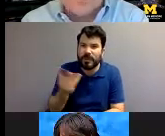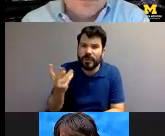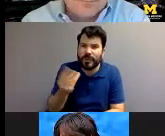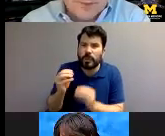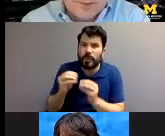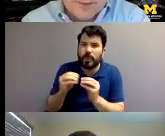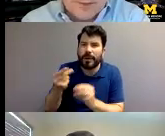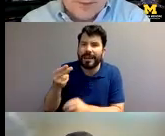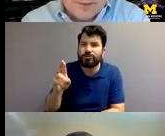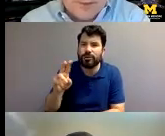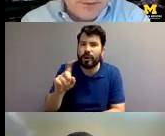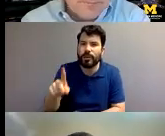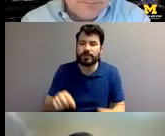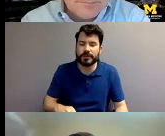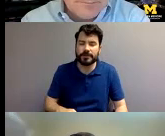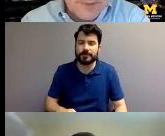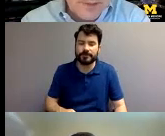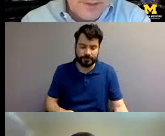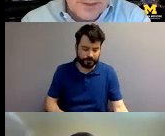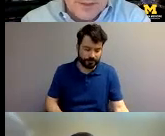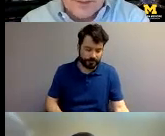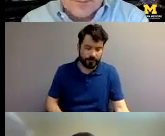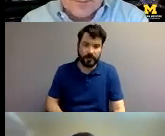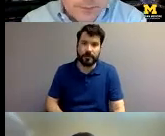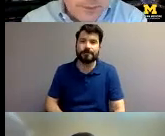the hour. I'm back.